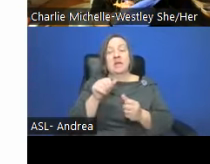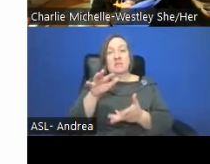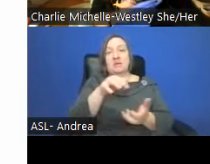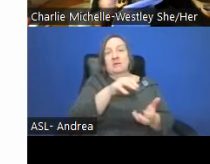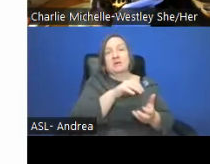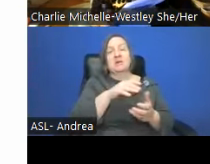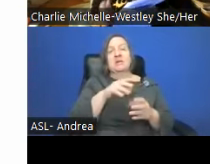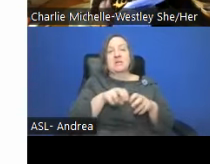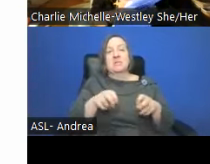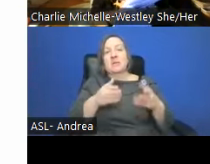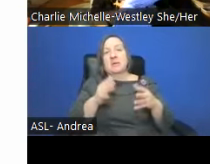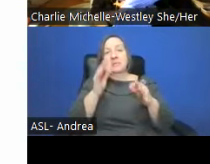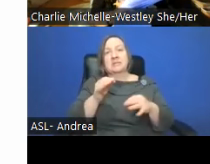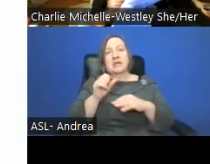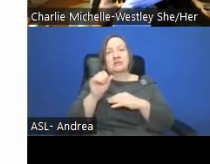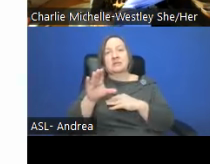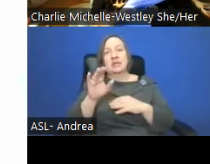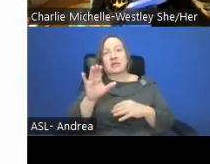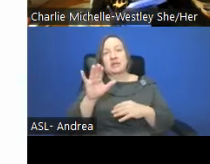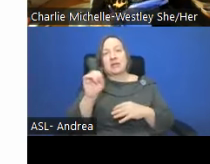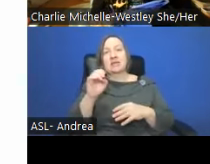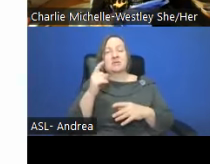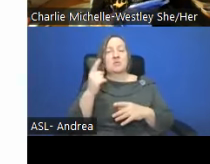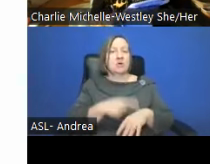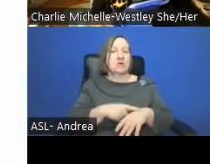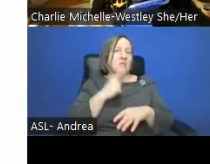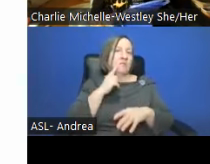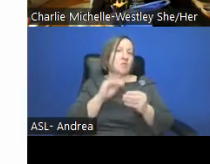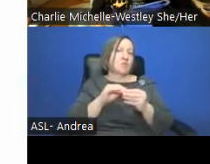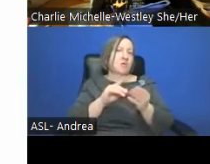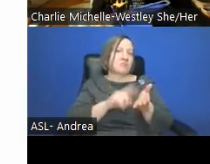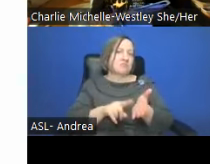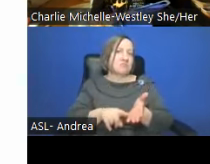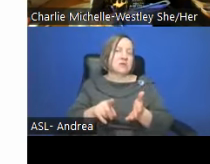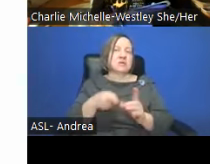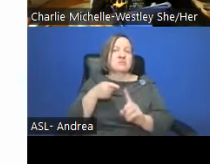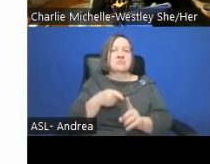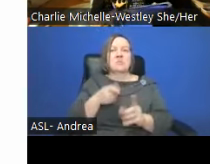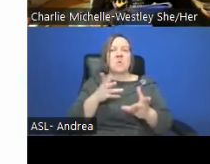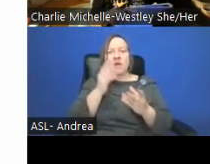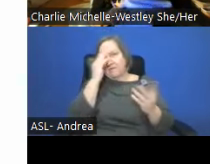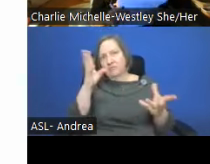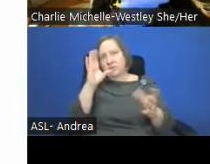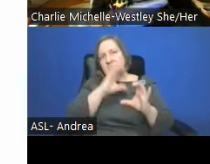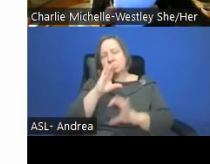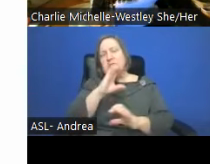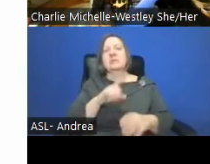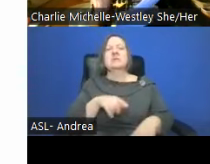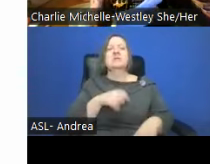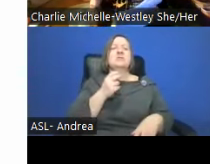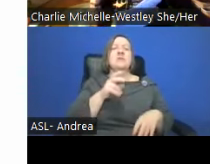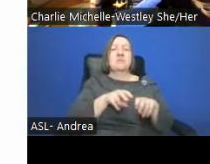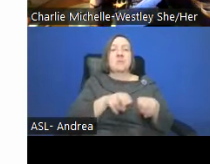panel may decide to send the case back one time for further investigation specifying the information sought. And 12, the panel